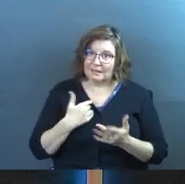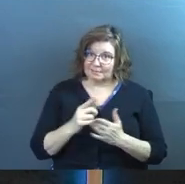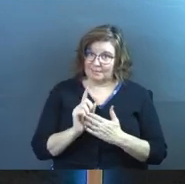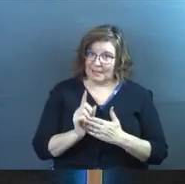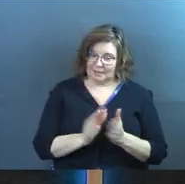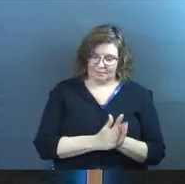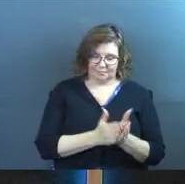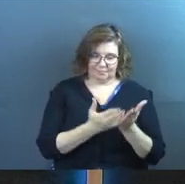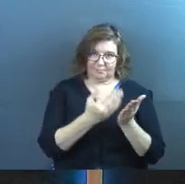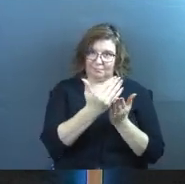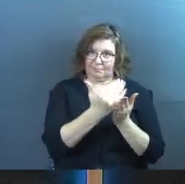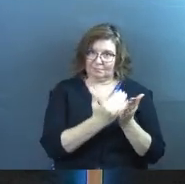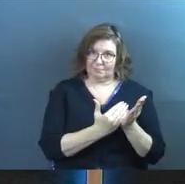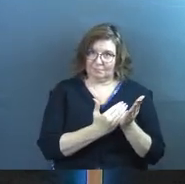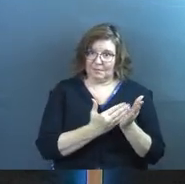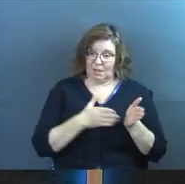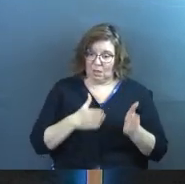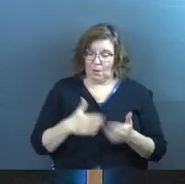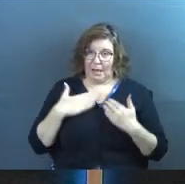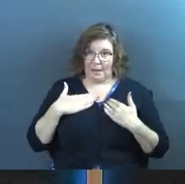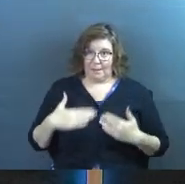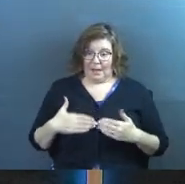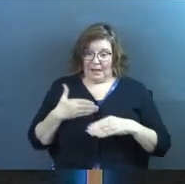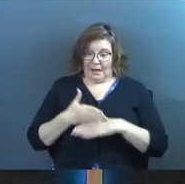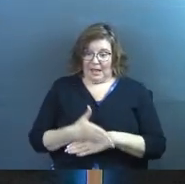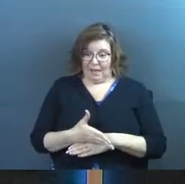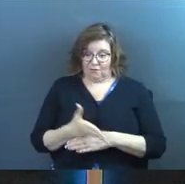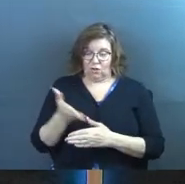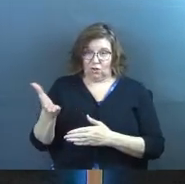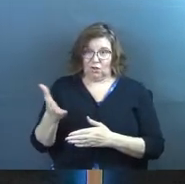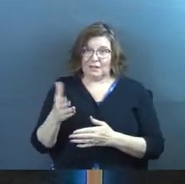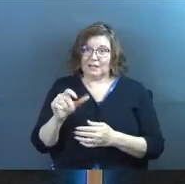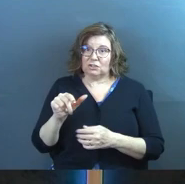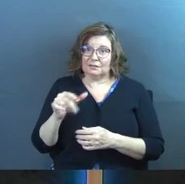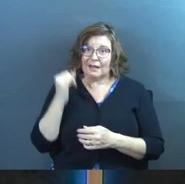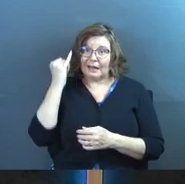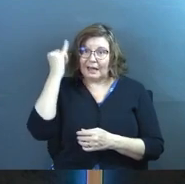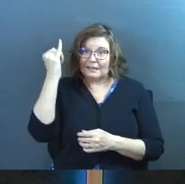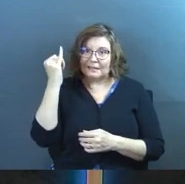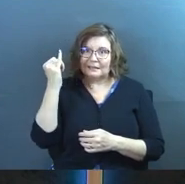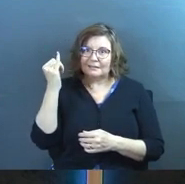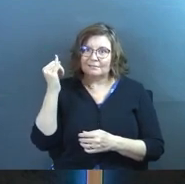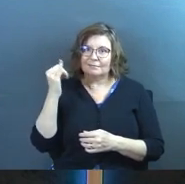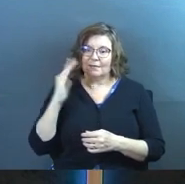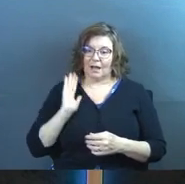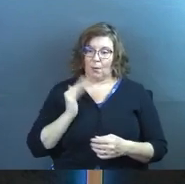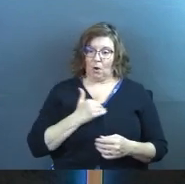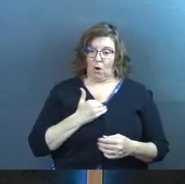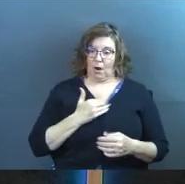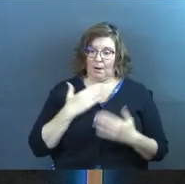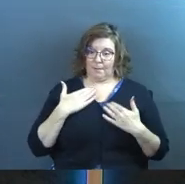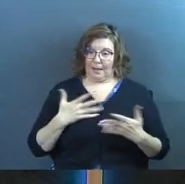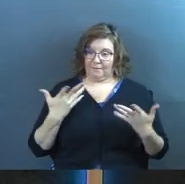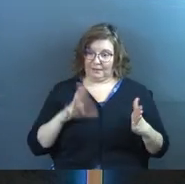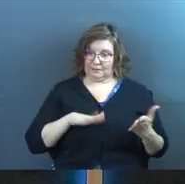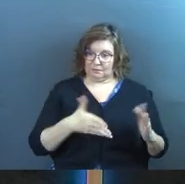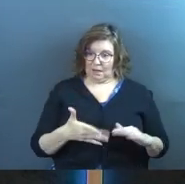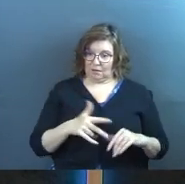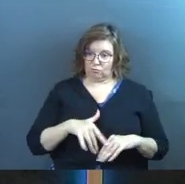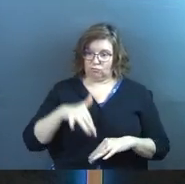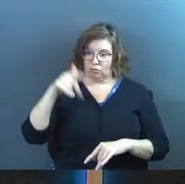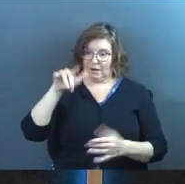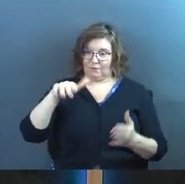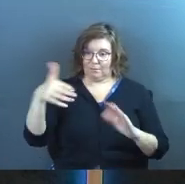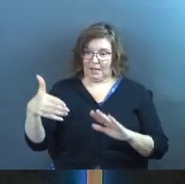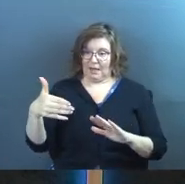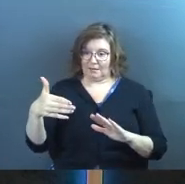just a minute that the way his body was after the fact is a clue to how our bodies will be when we rise from the dead.